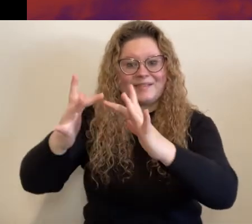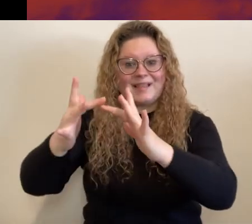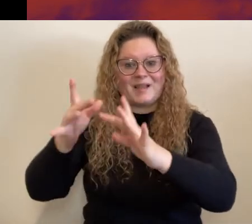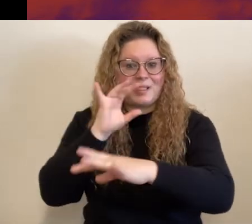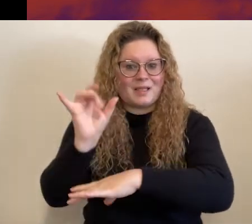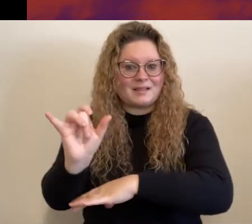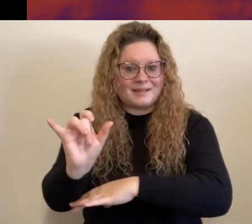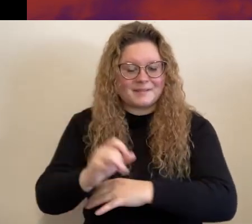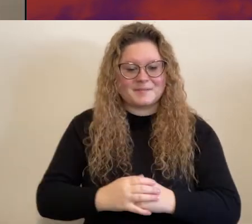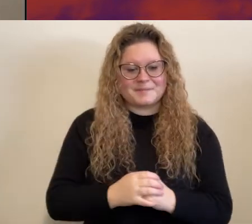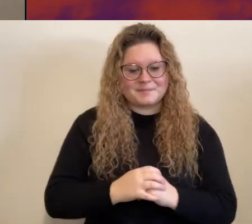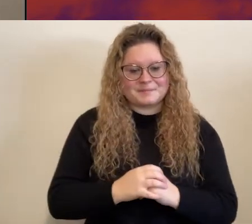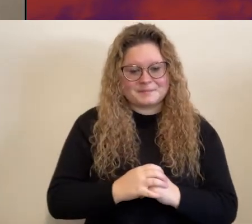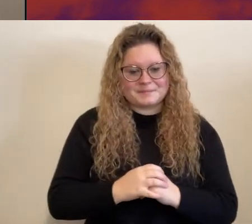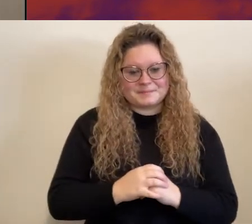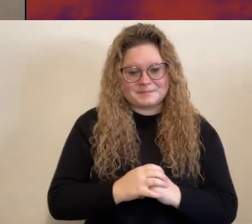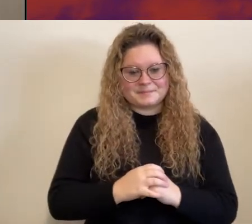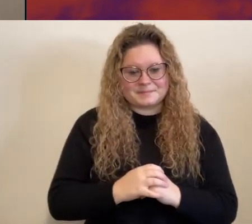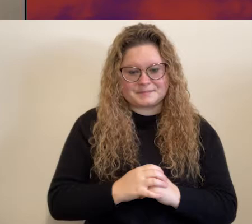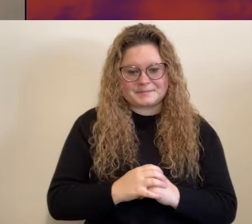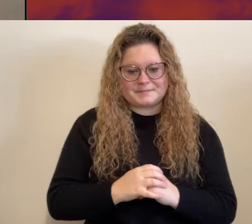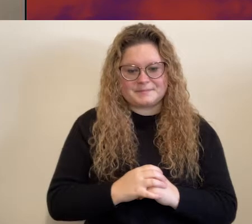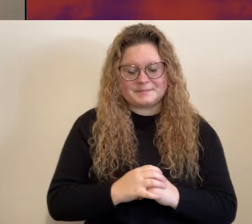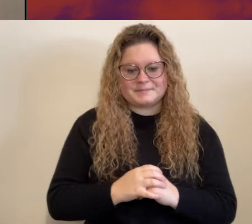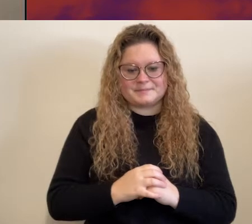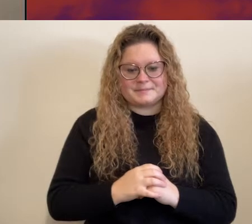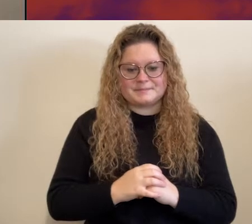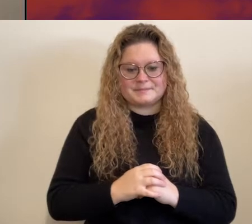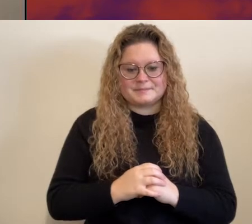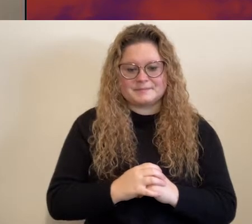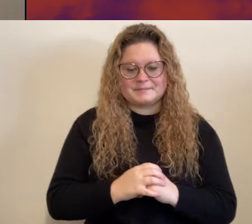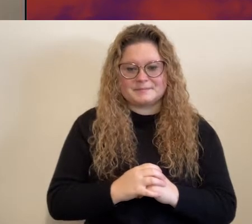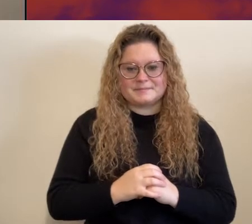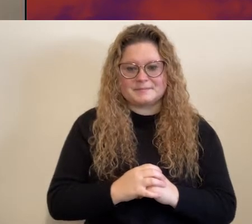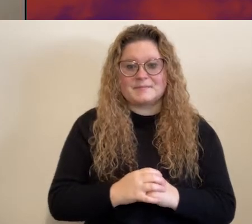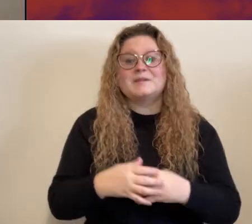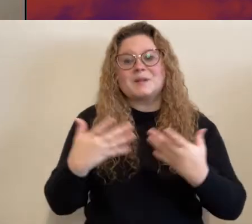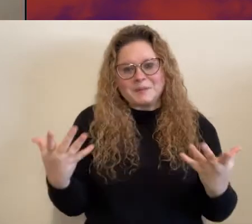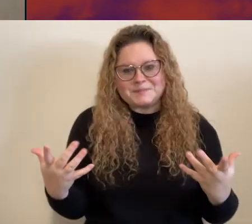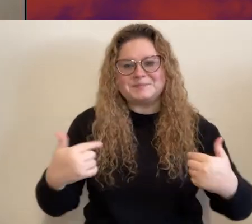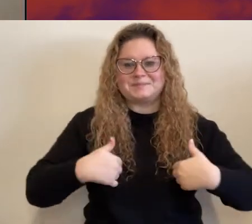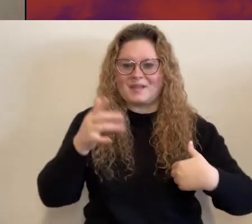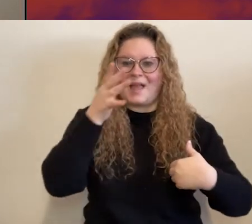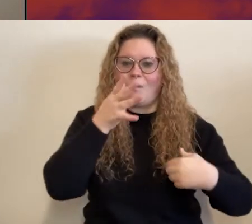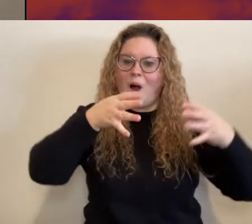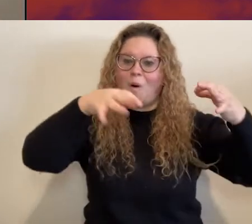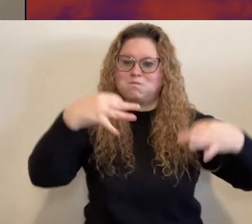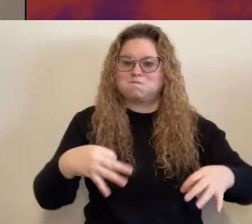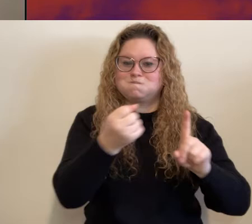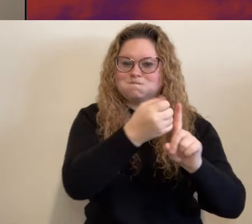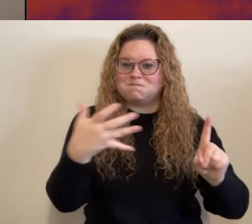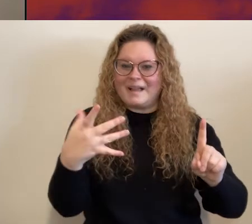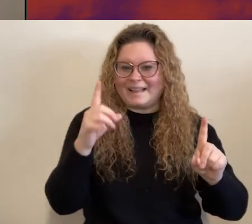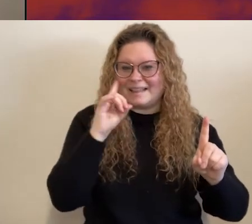business. So I know that I'm going to be going through some things. I think this is going to be about like,